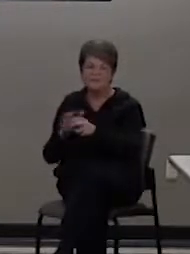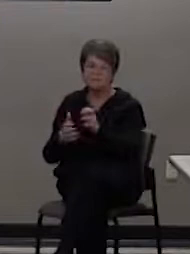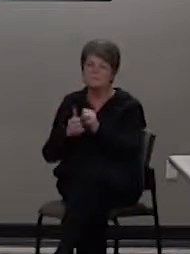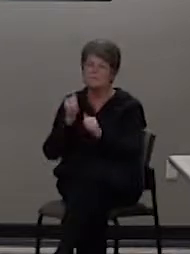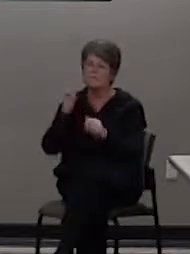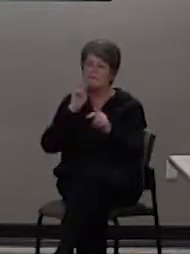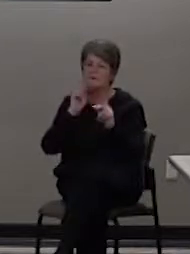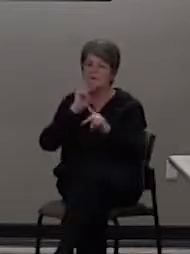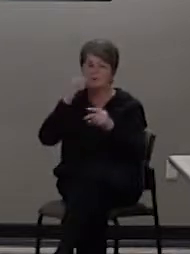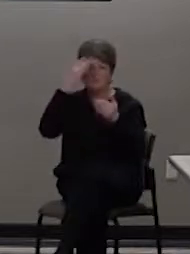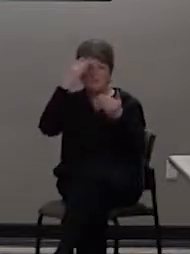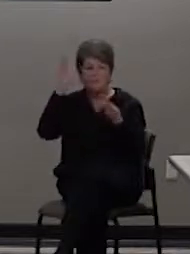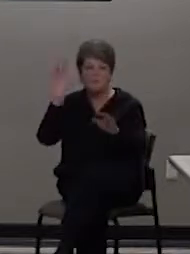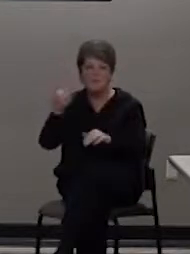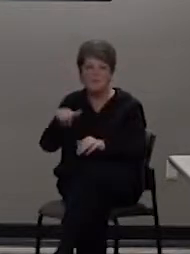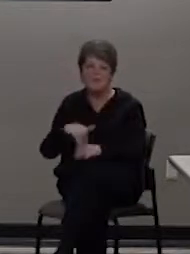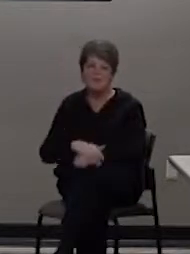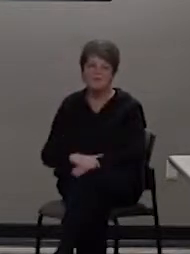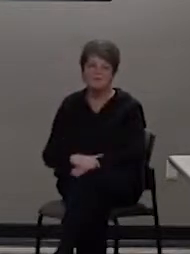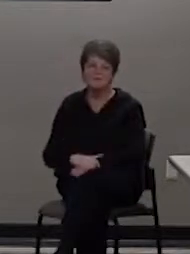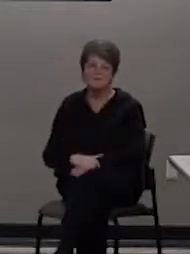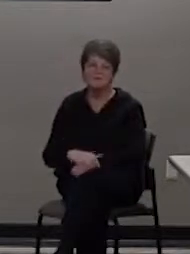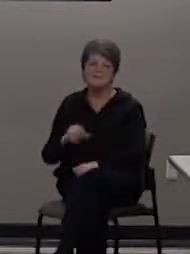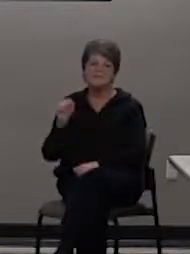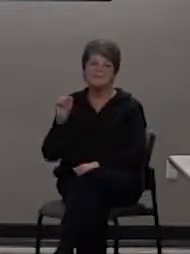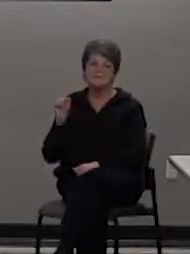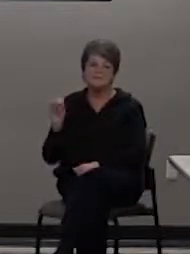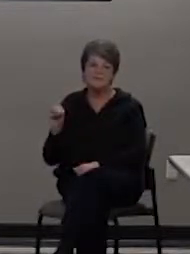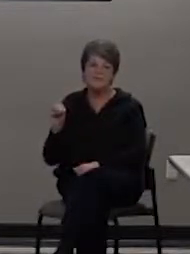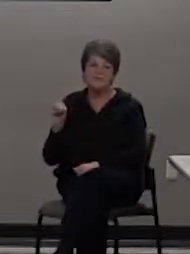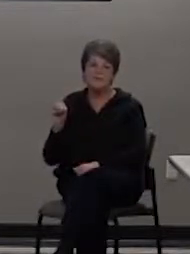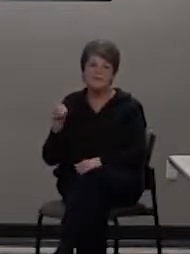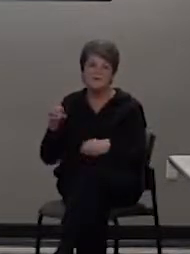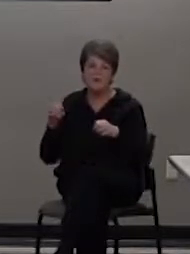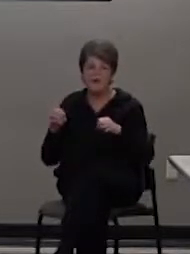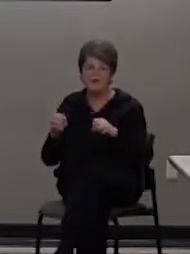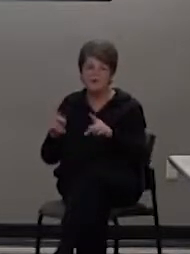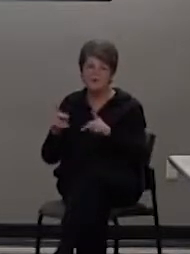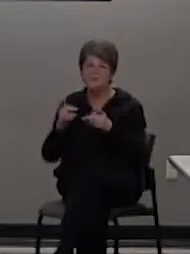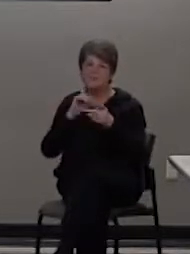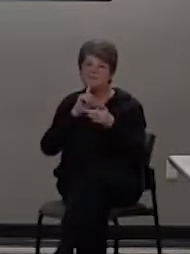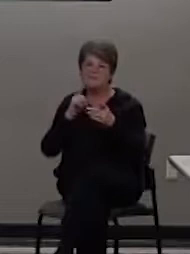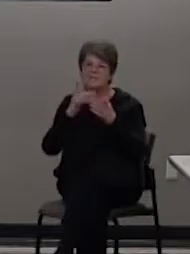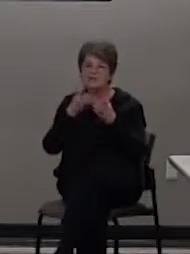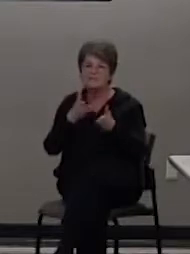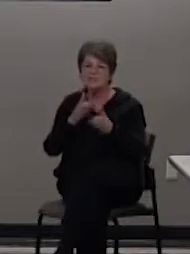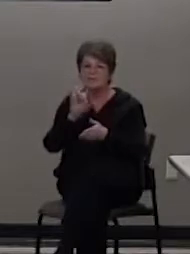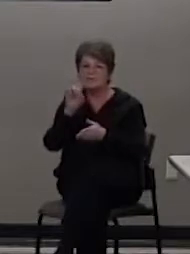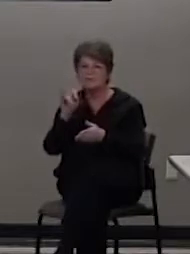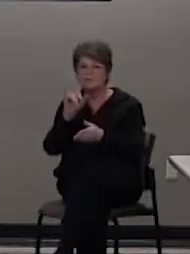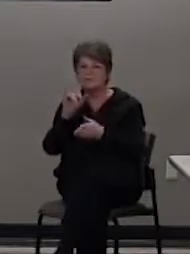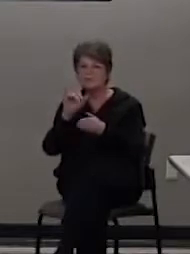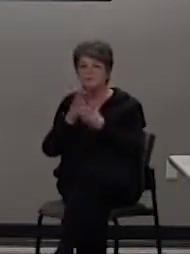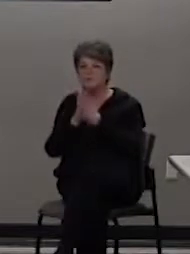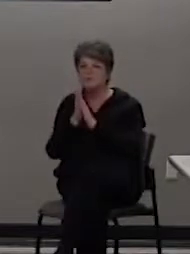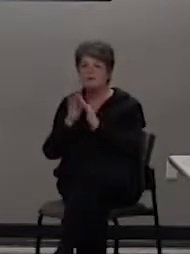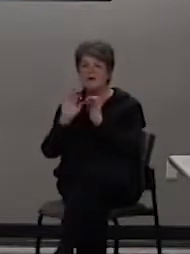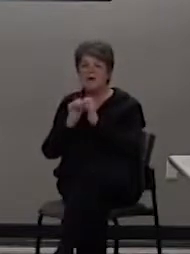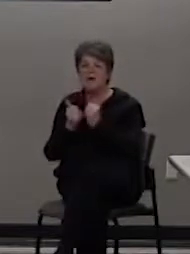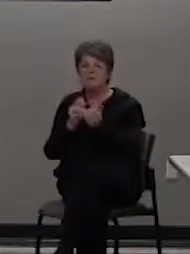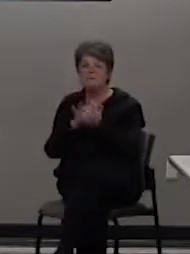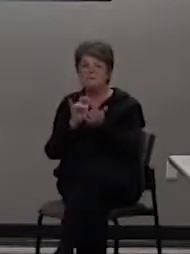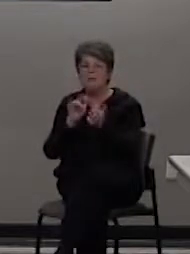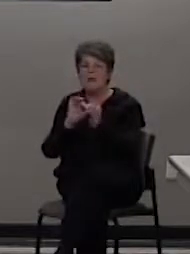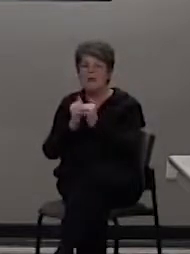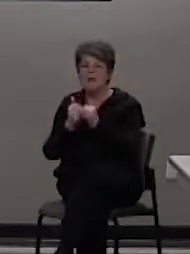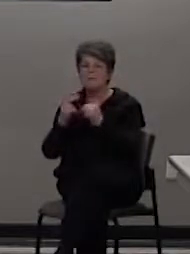Most people don't know that. And so the opportunity is there. The question becomes is how do we take advantage of it? How do we